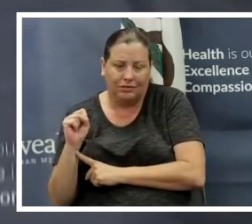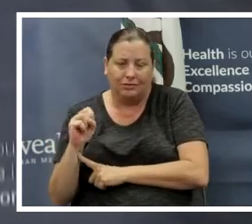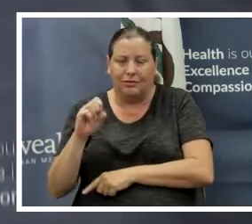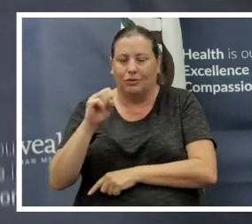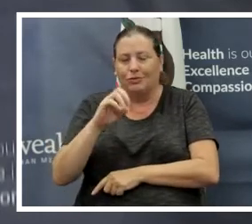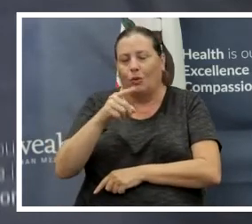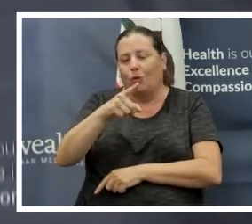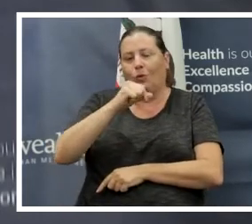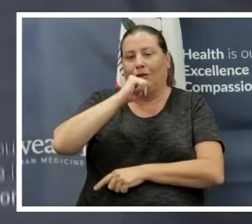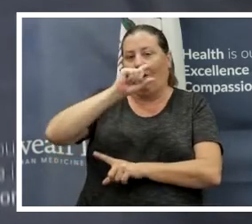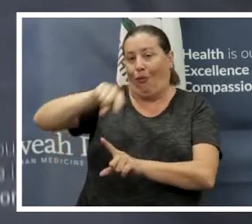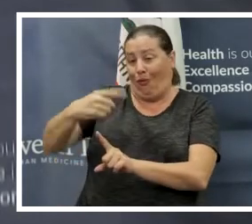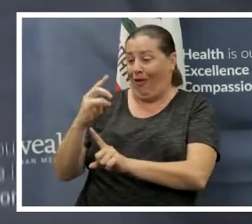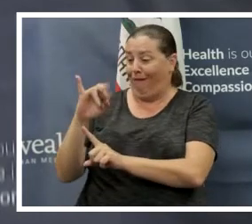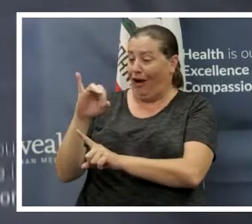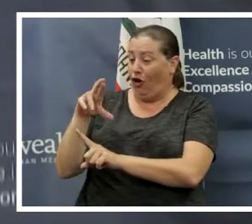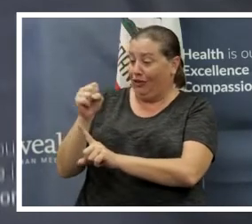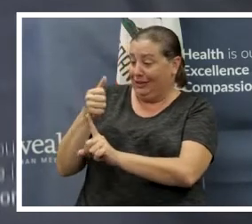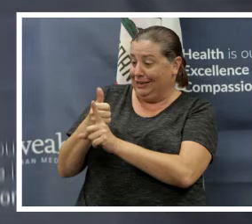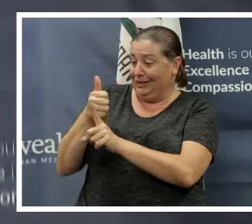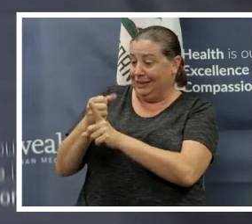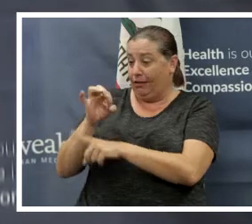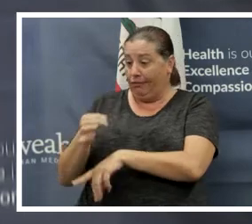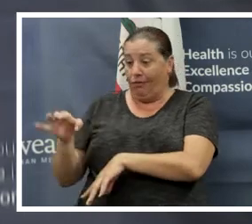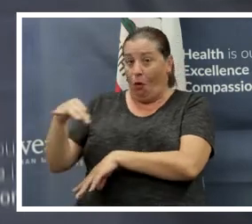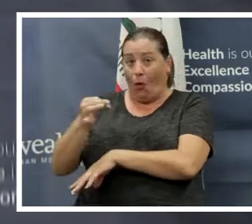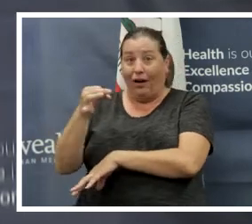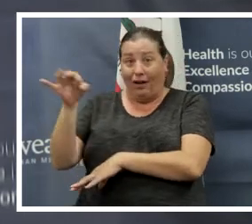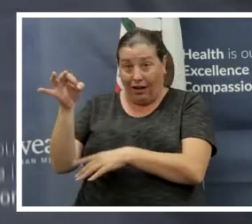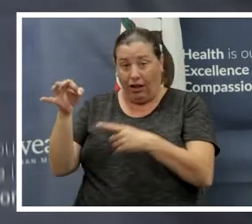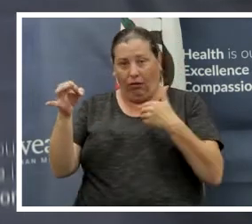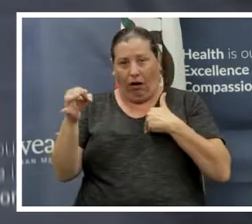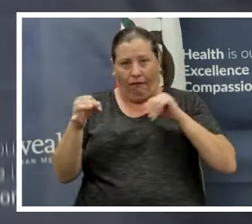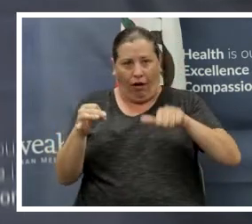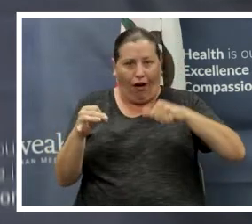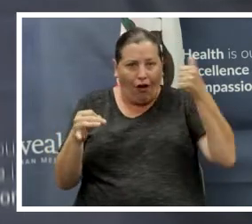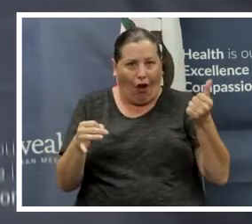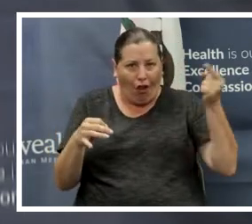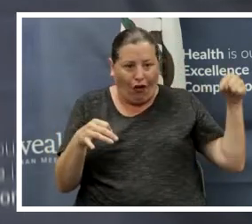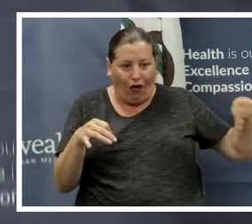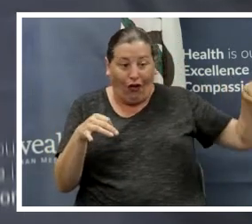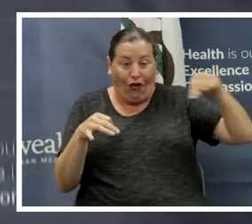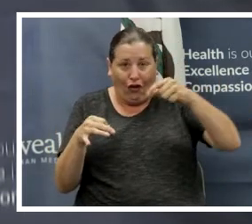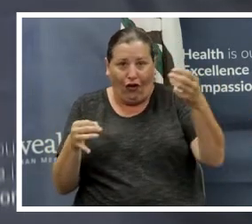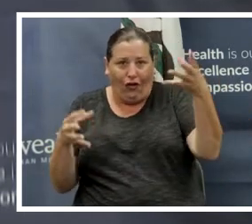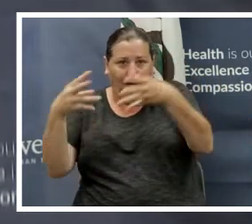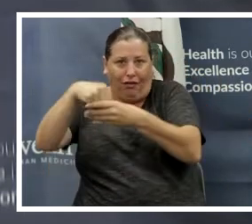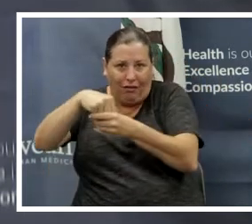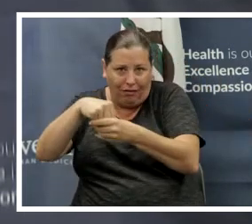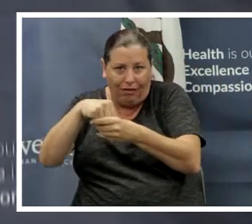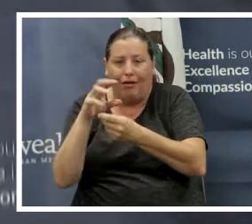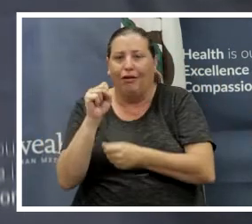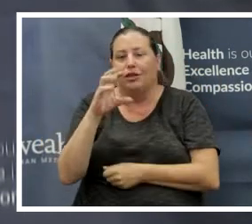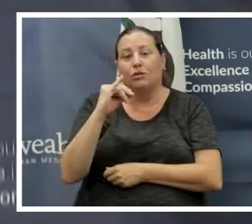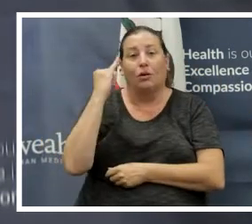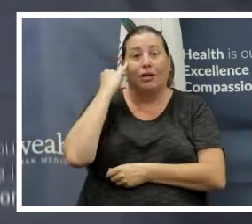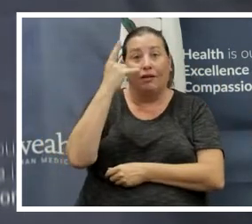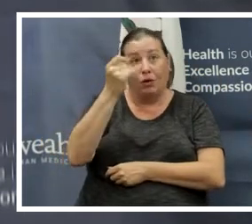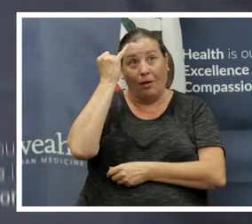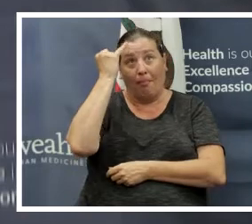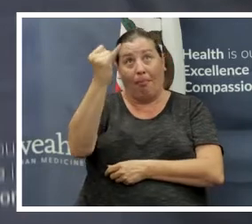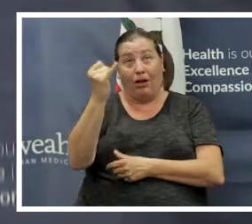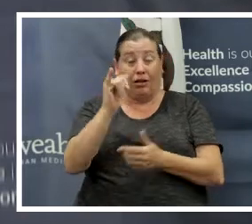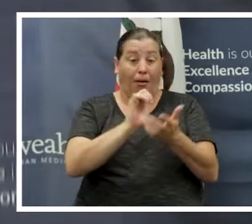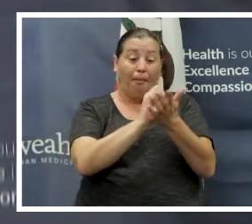itself. You have a virus particle that is inside of something the size of a basketball or a beach ball. So if you can imagine trying to throw a